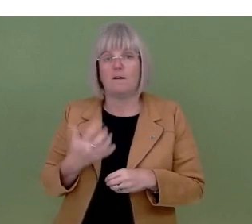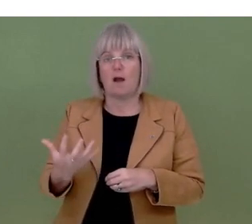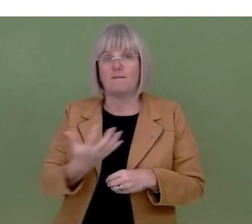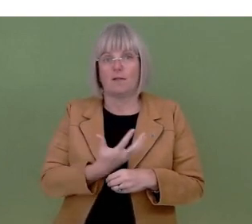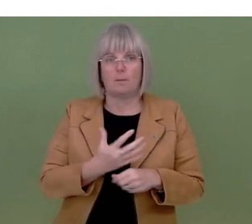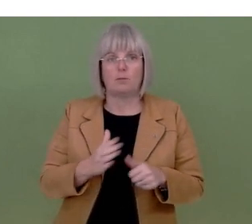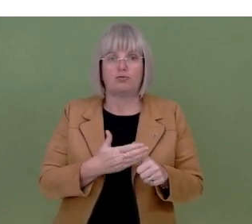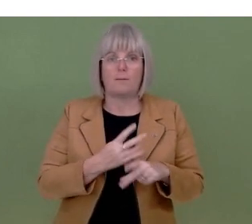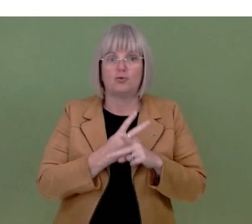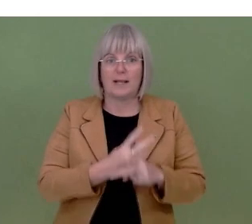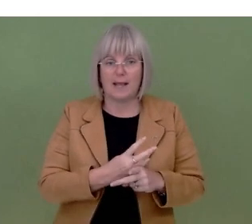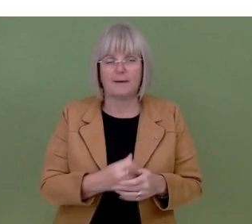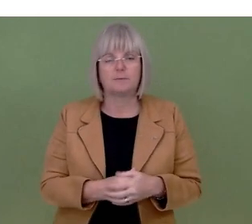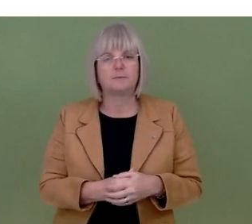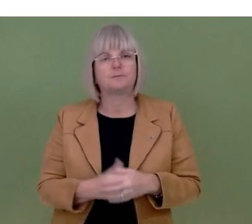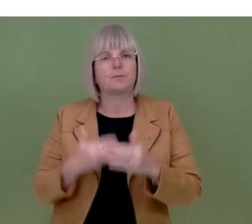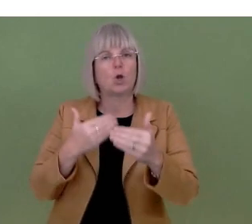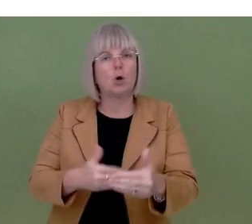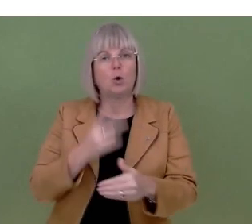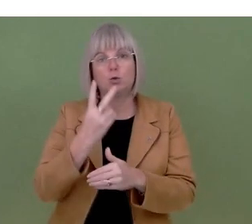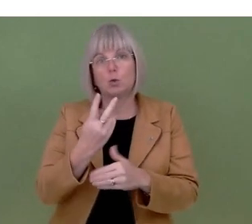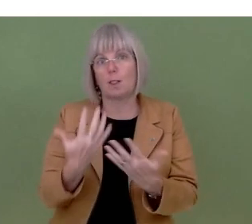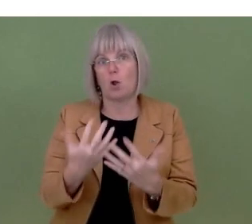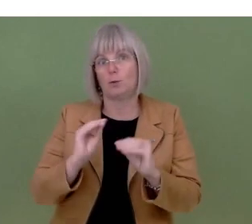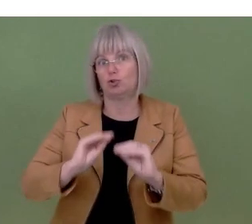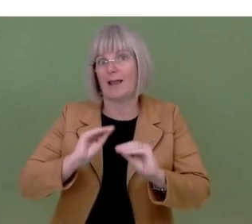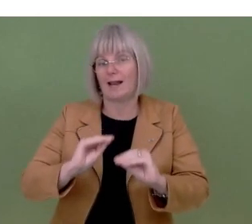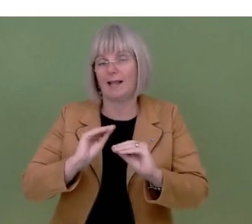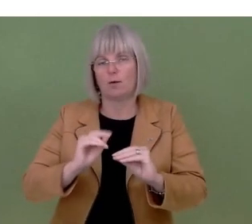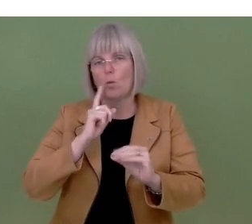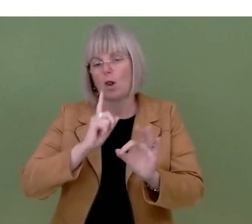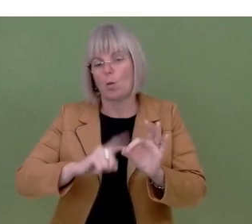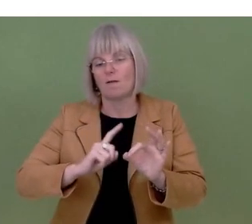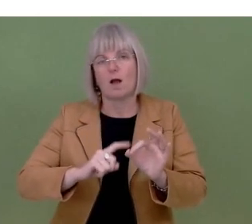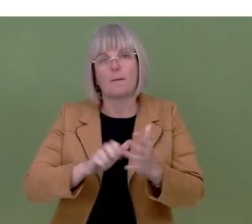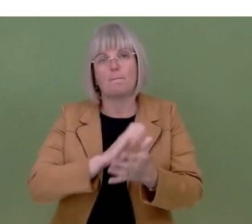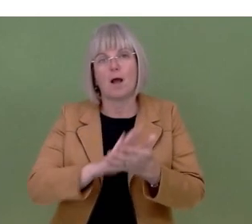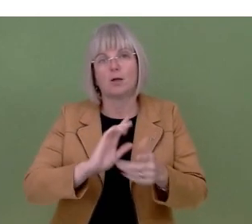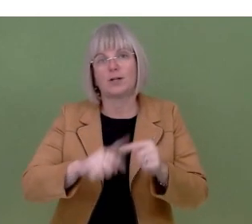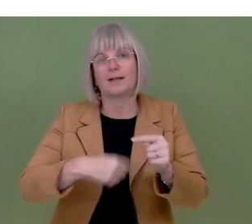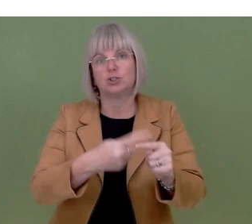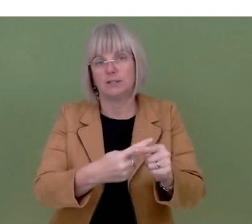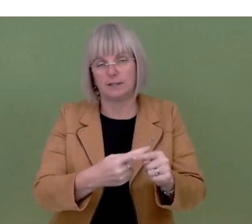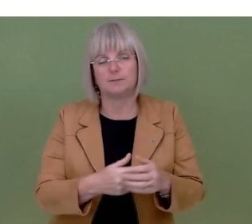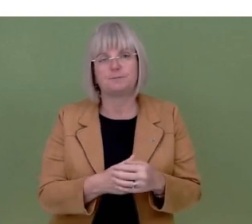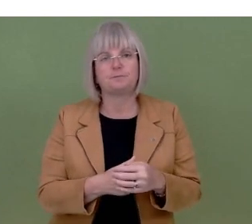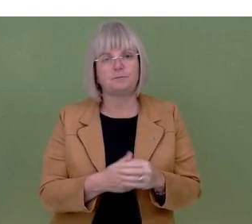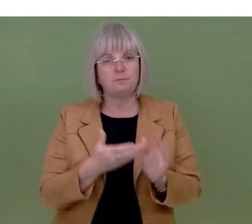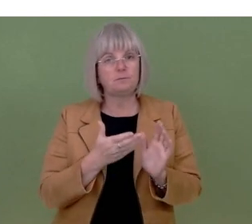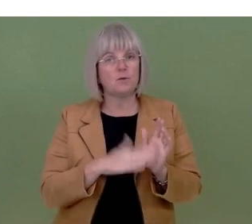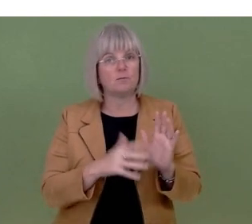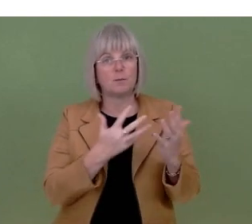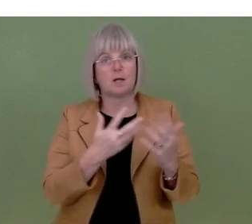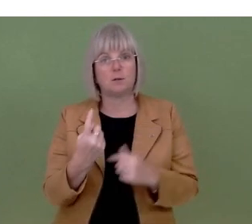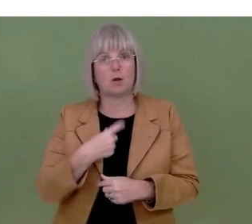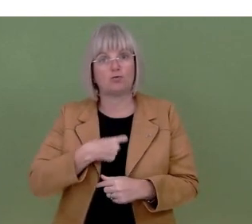currently training at the minute, and they qualify March next year. And out of those 91 roles, 51 went into primary care, and that was across